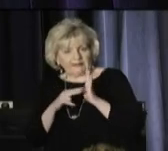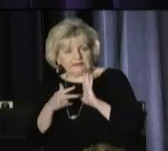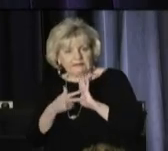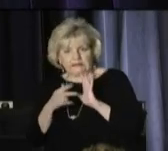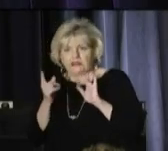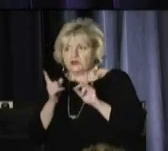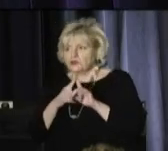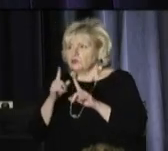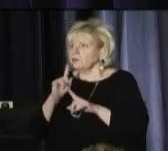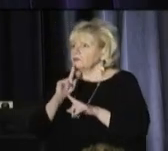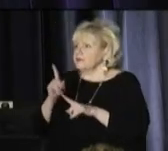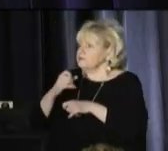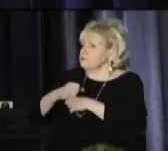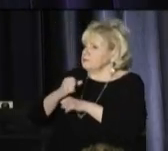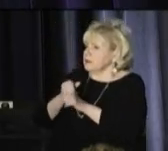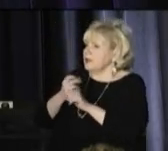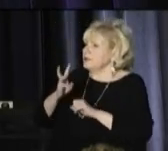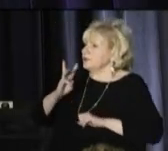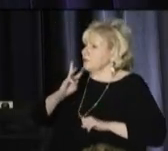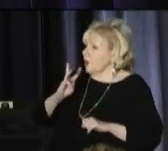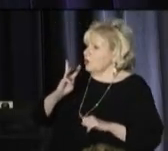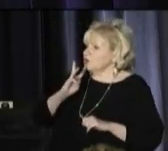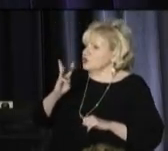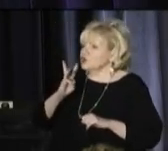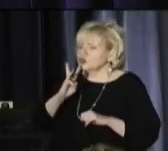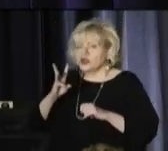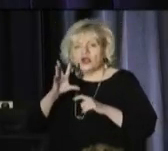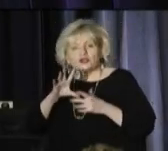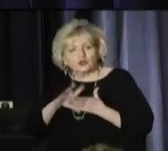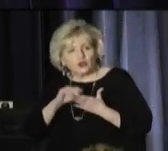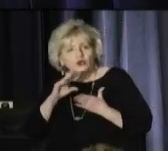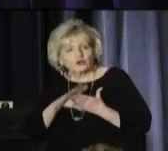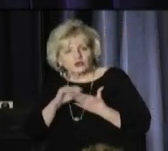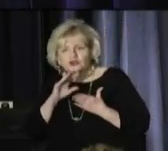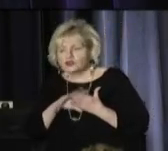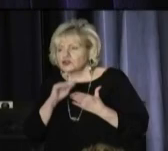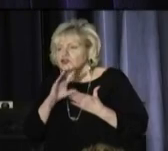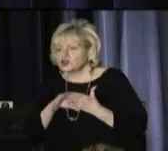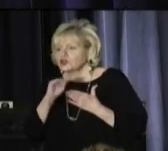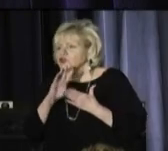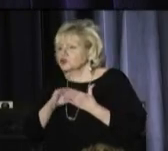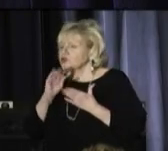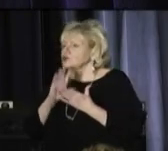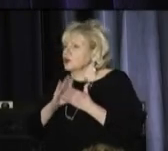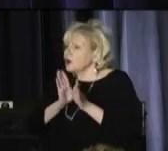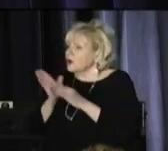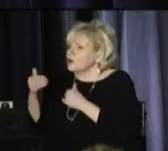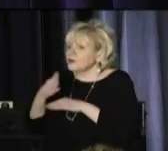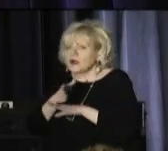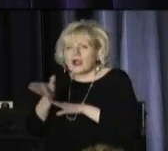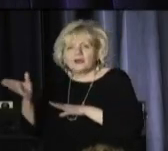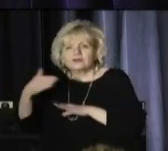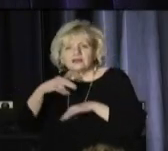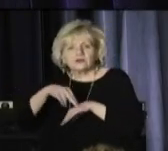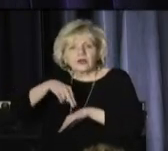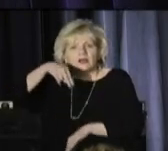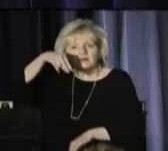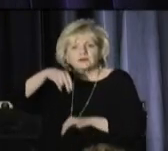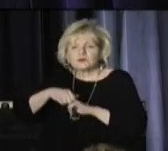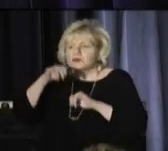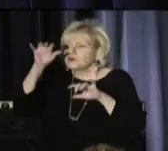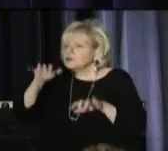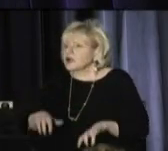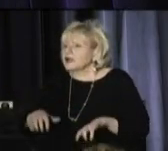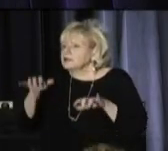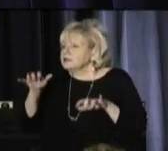of water, to learn to curve around the bend, to learn to rise with rain, to learn to quench an outside